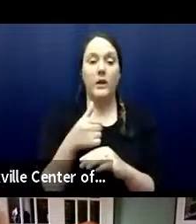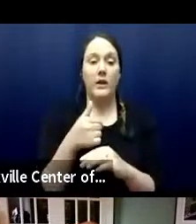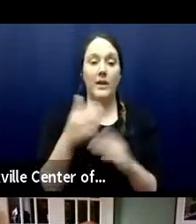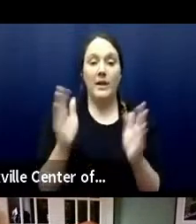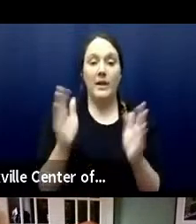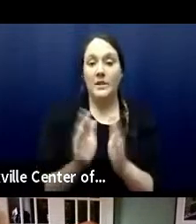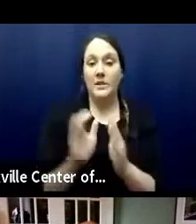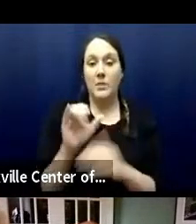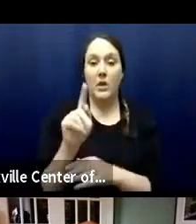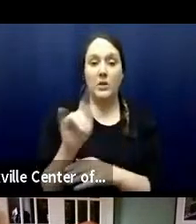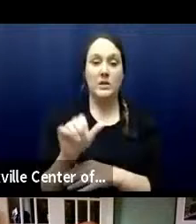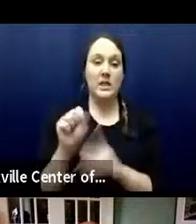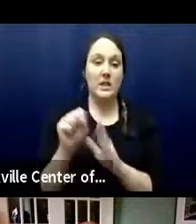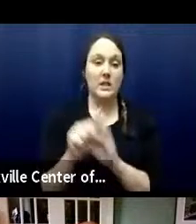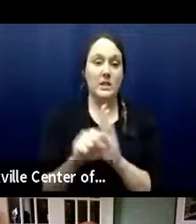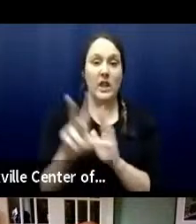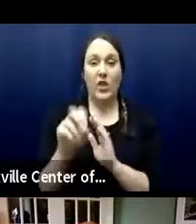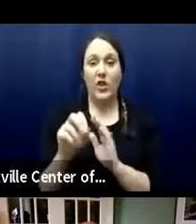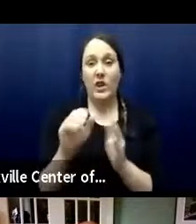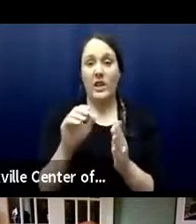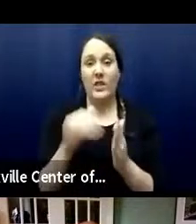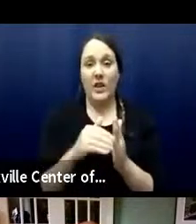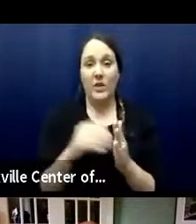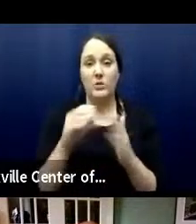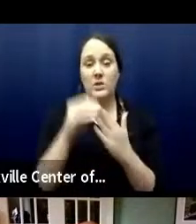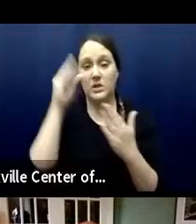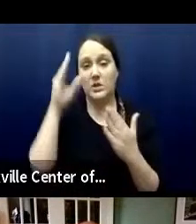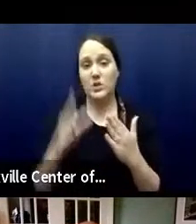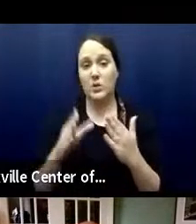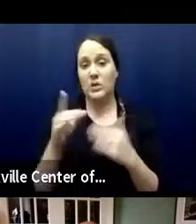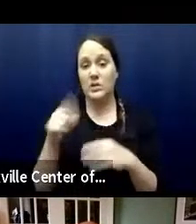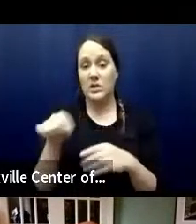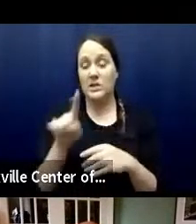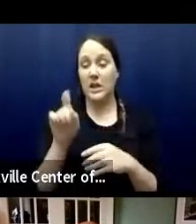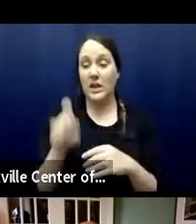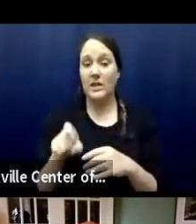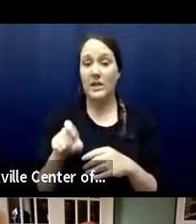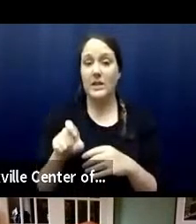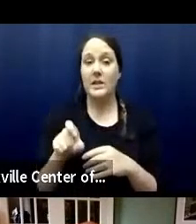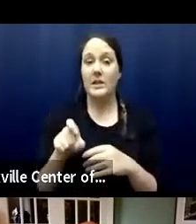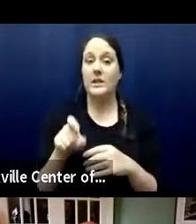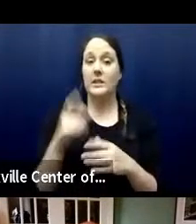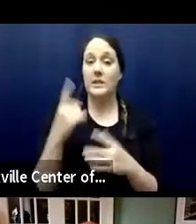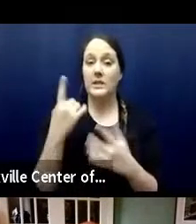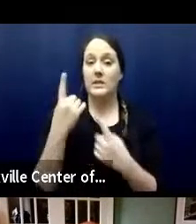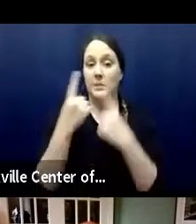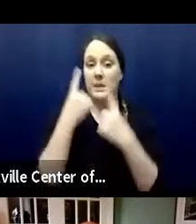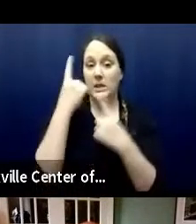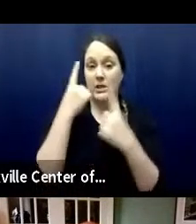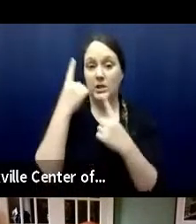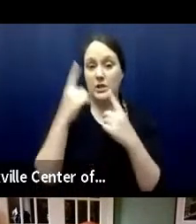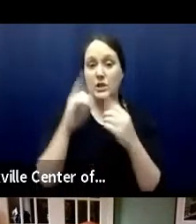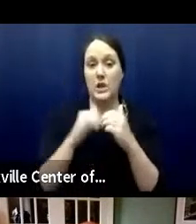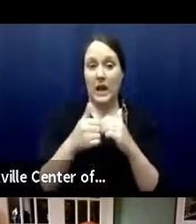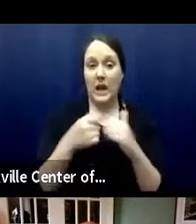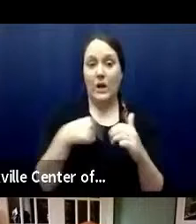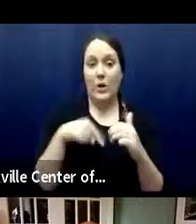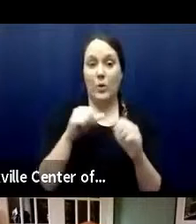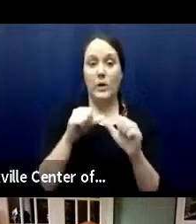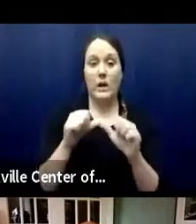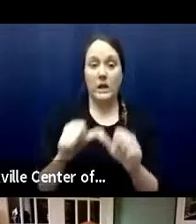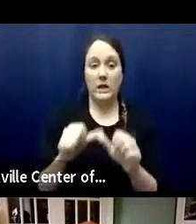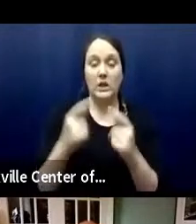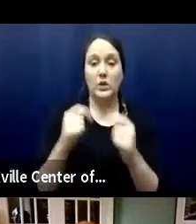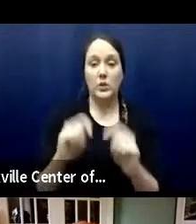small city state of 30,000 students needs to be considered in how we continue to